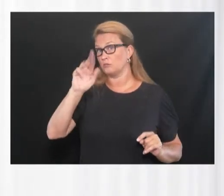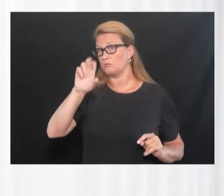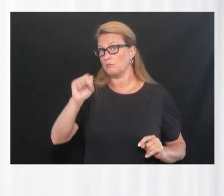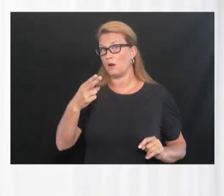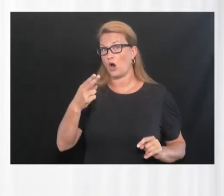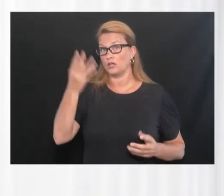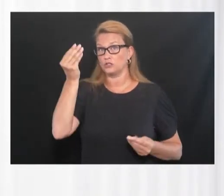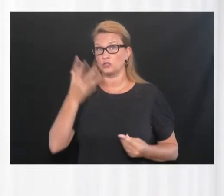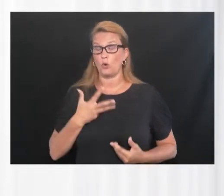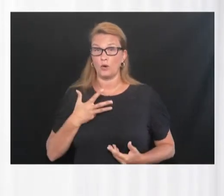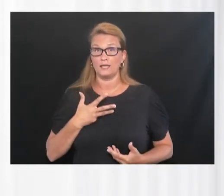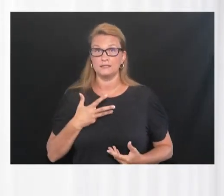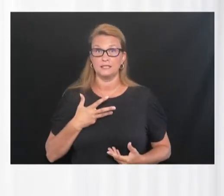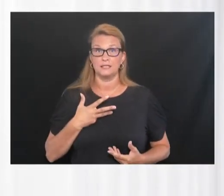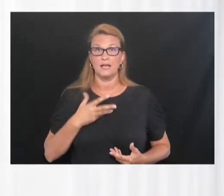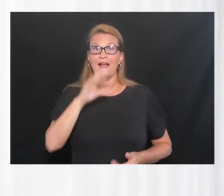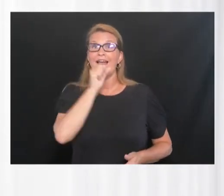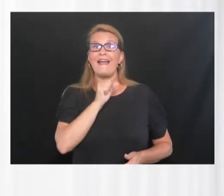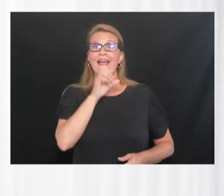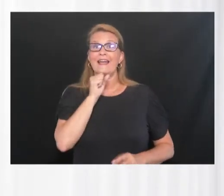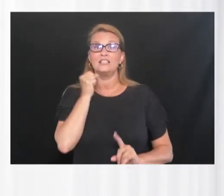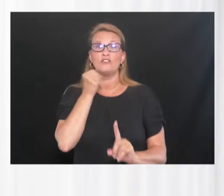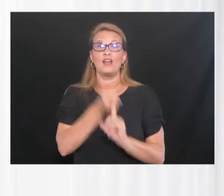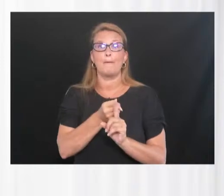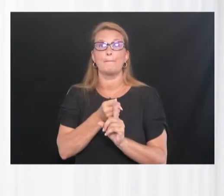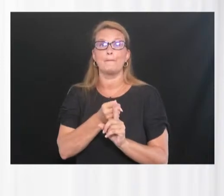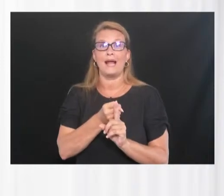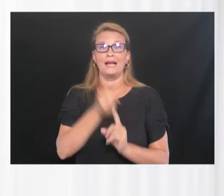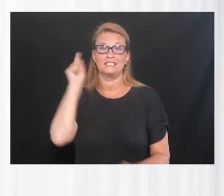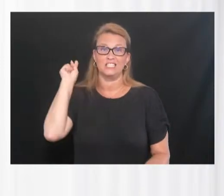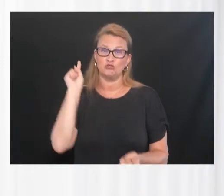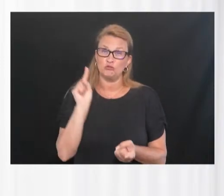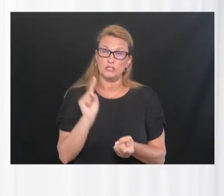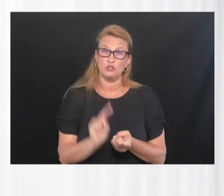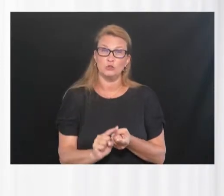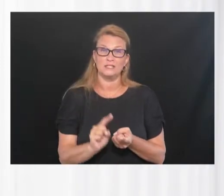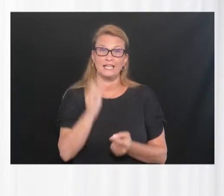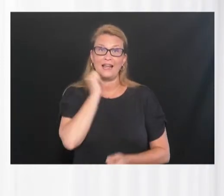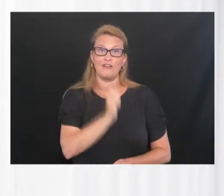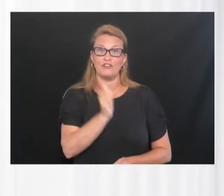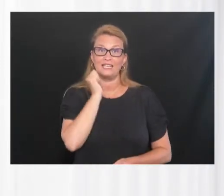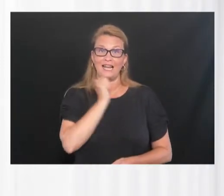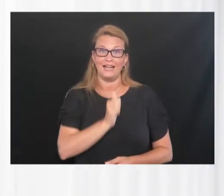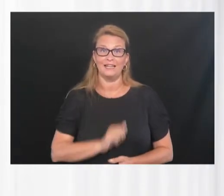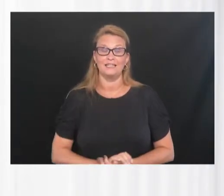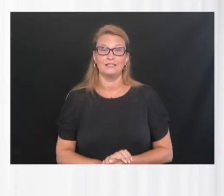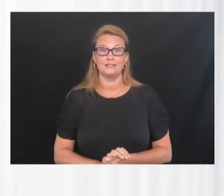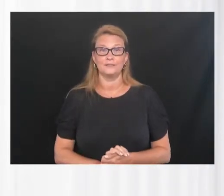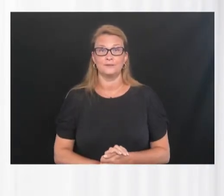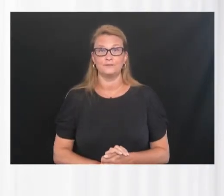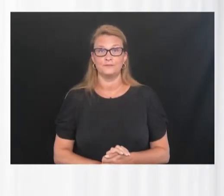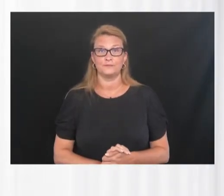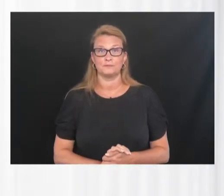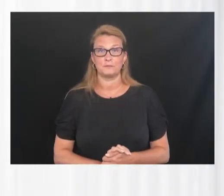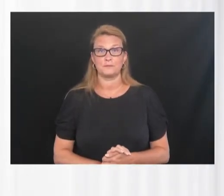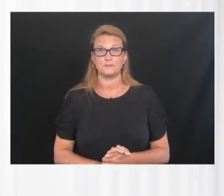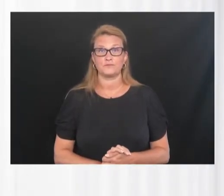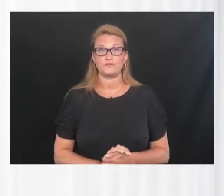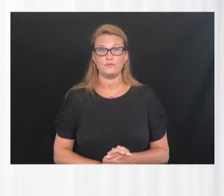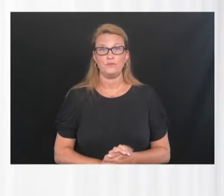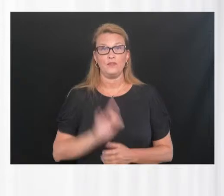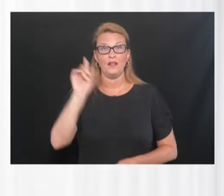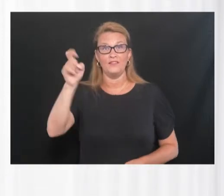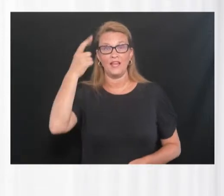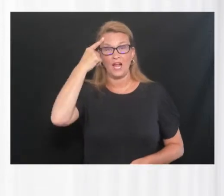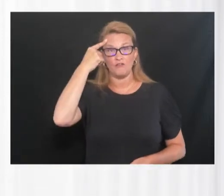that the age of impact is drastically reducing every day based on the changing variants. So what the governor